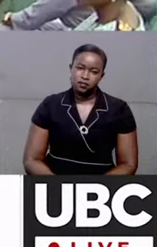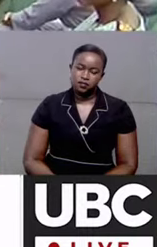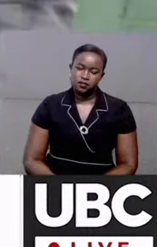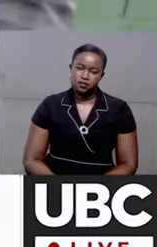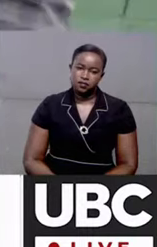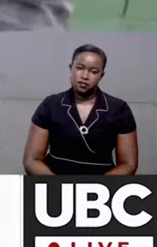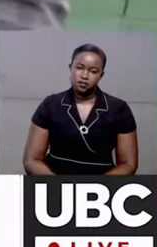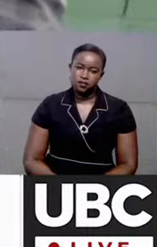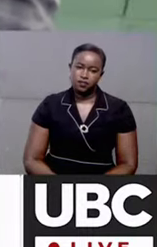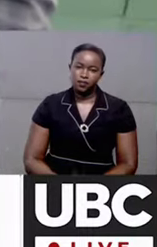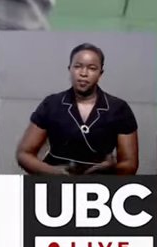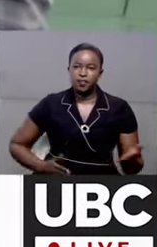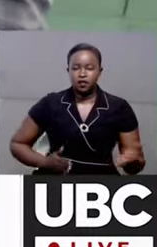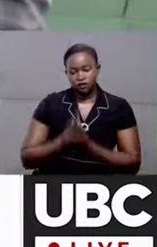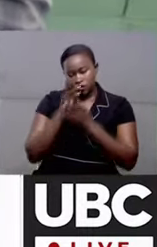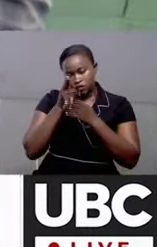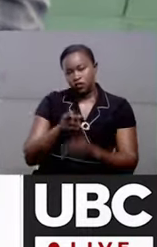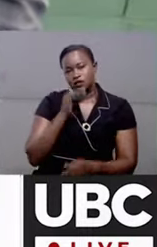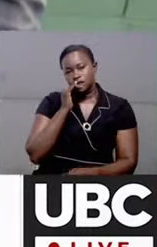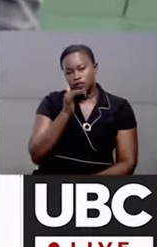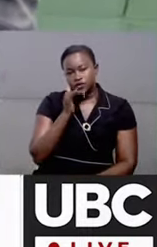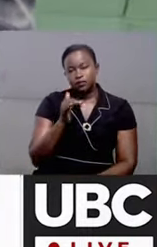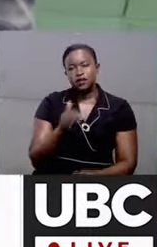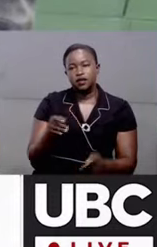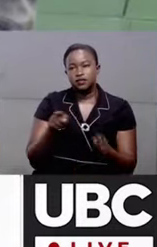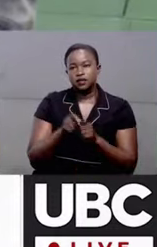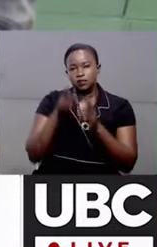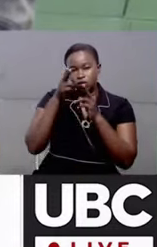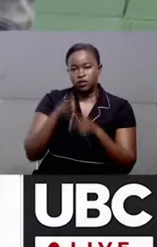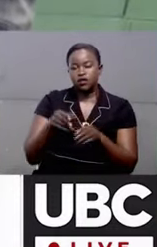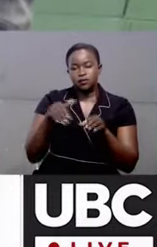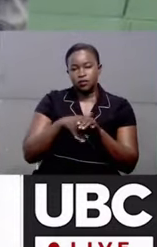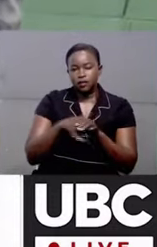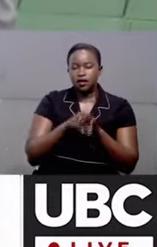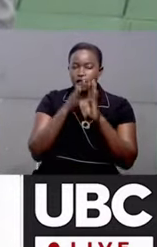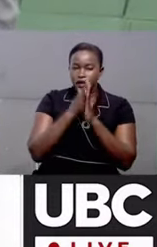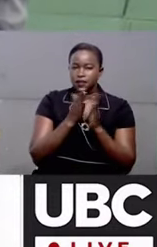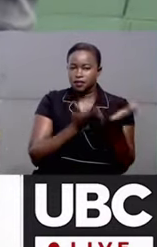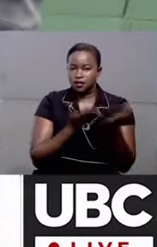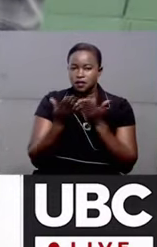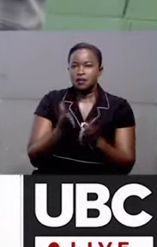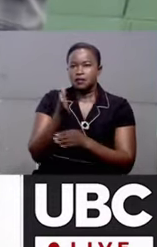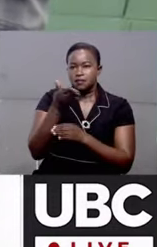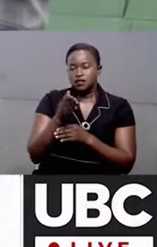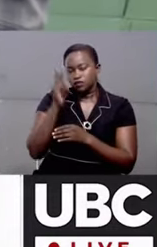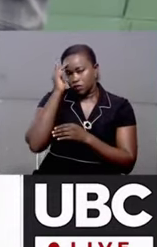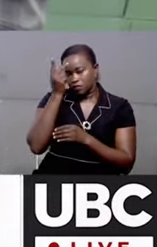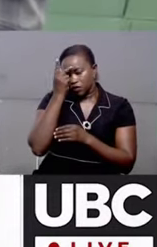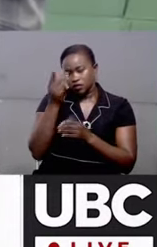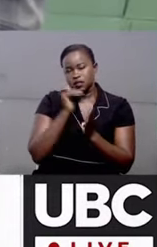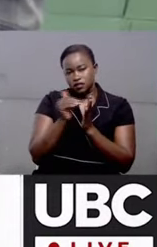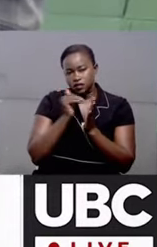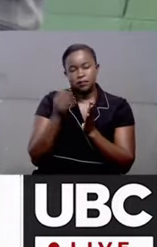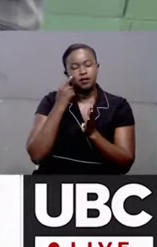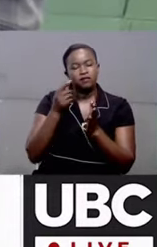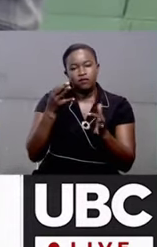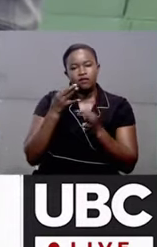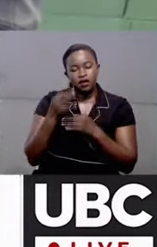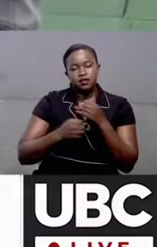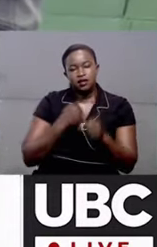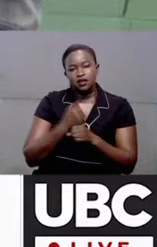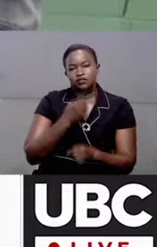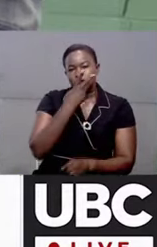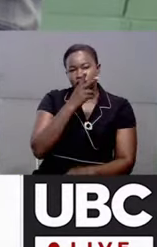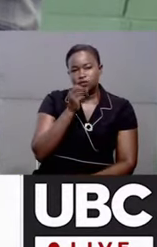Right Honorable Speaker and Honorable Members, I beg to lay the Ministerial Policy Statement for the financial year